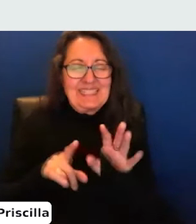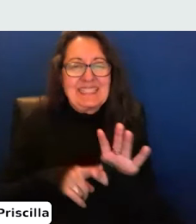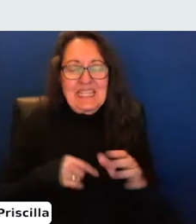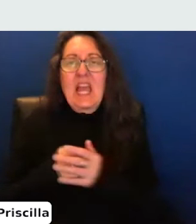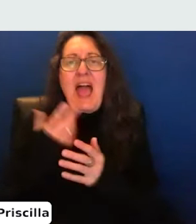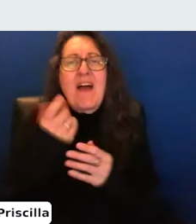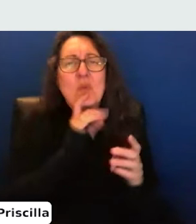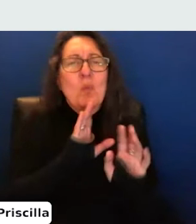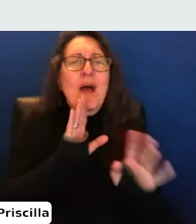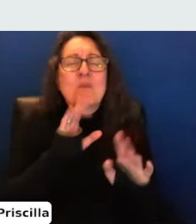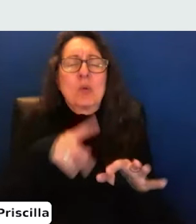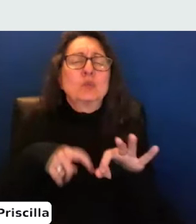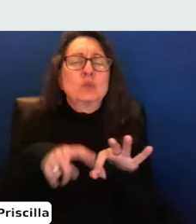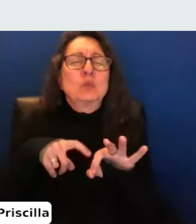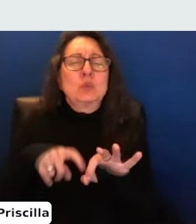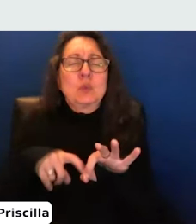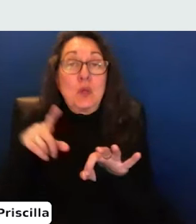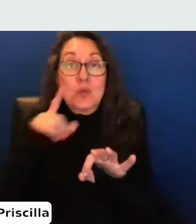submitting.